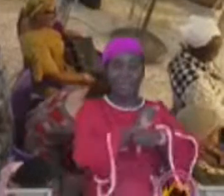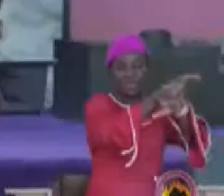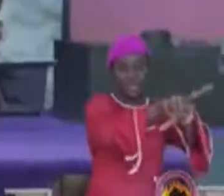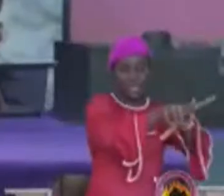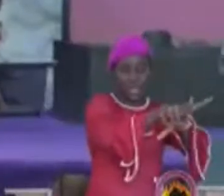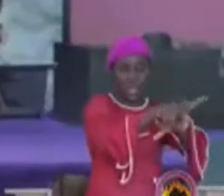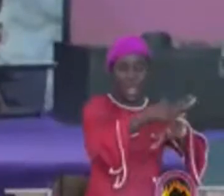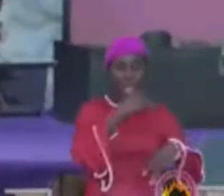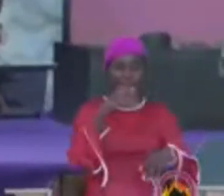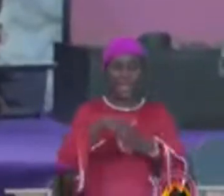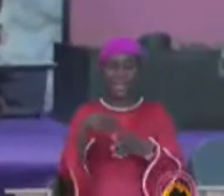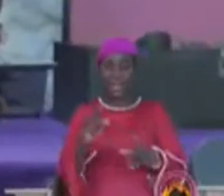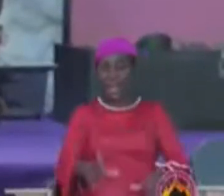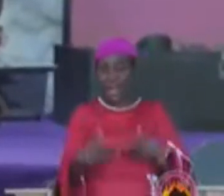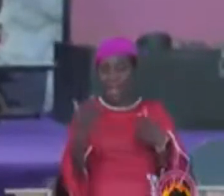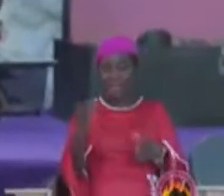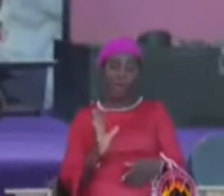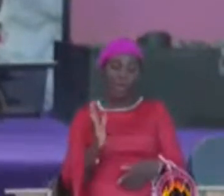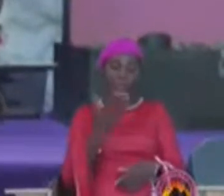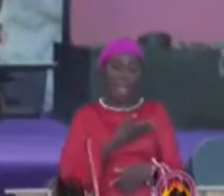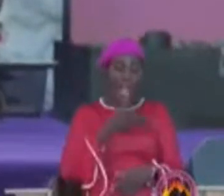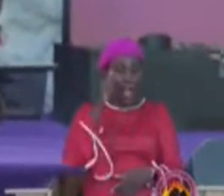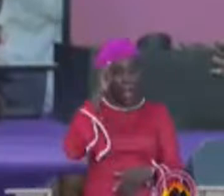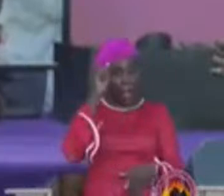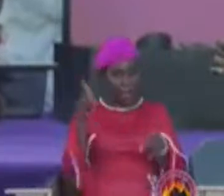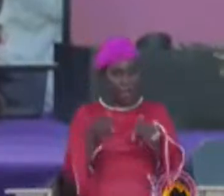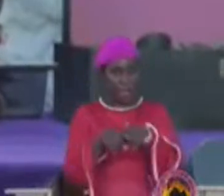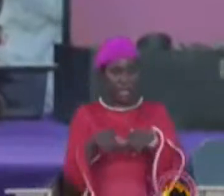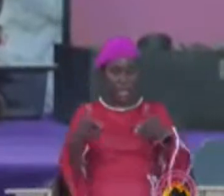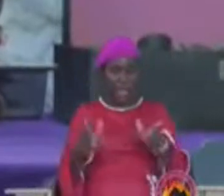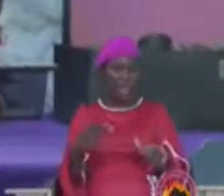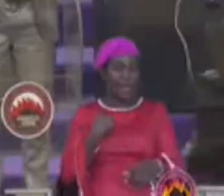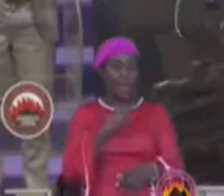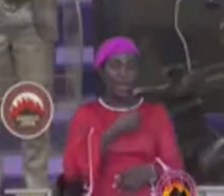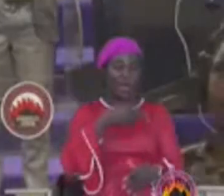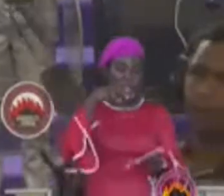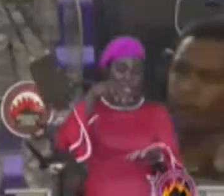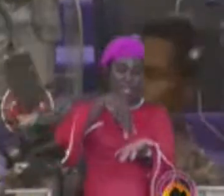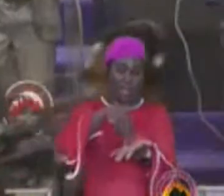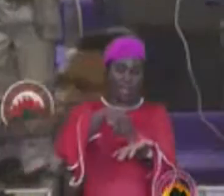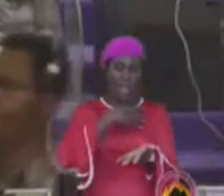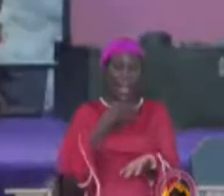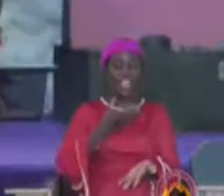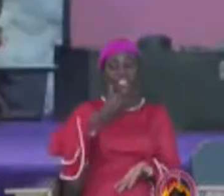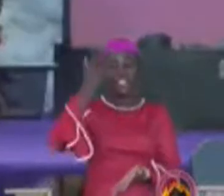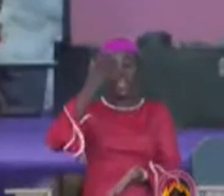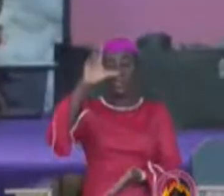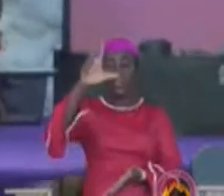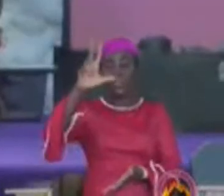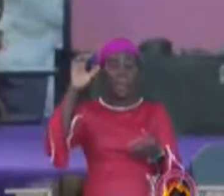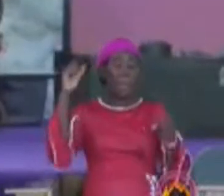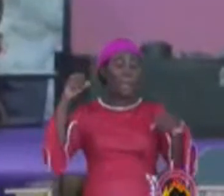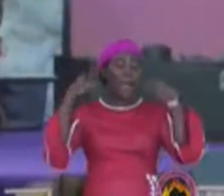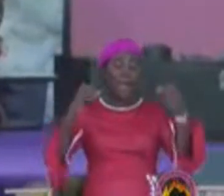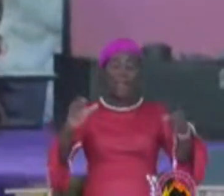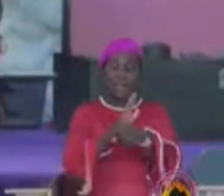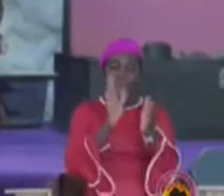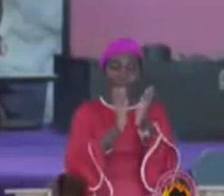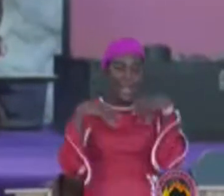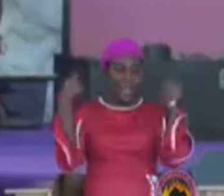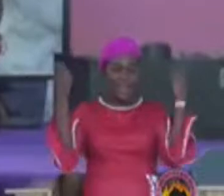our brother, please let us rise up on our feet and shout three thunderous hallelujah. Let's